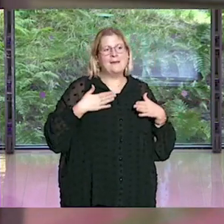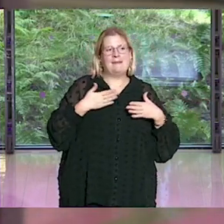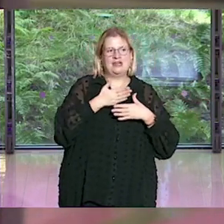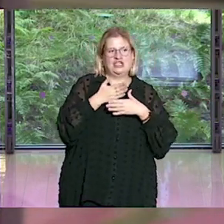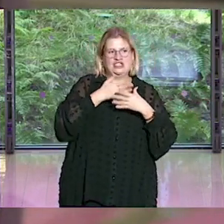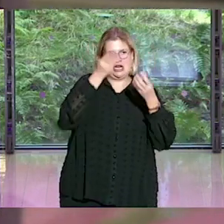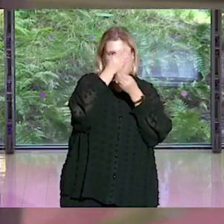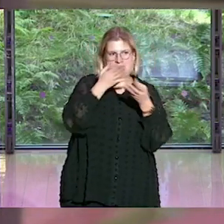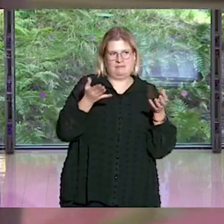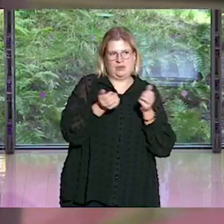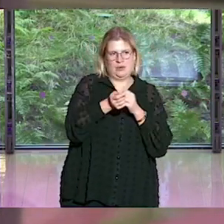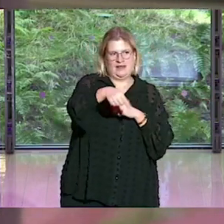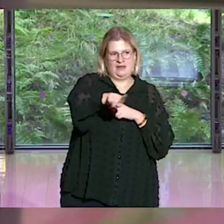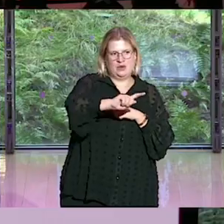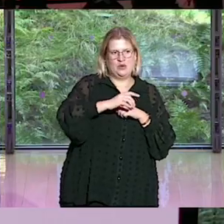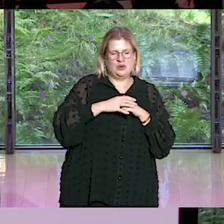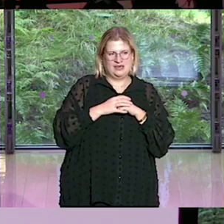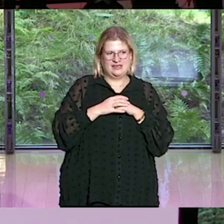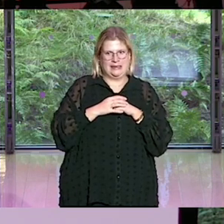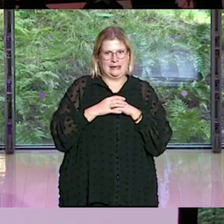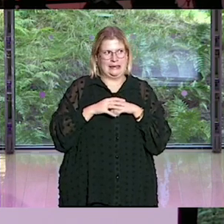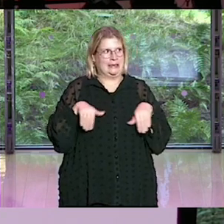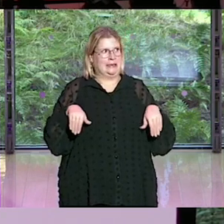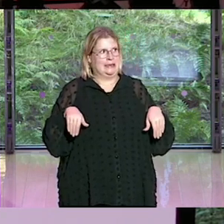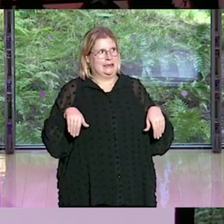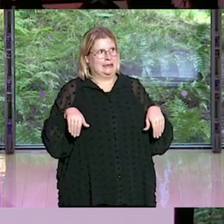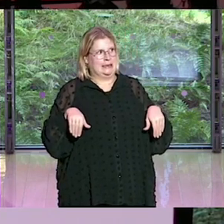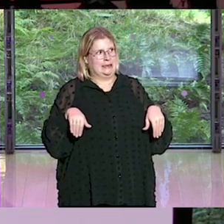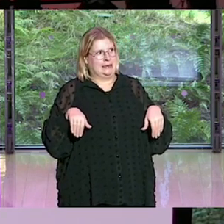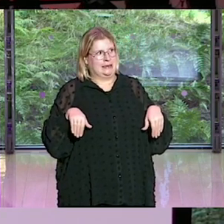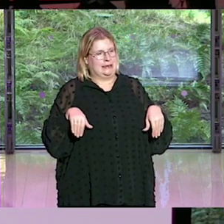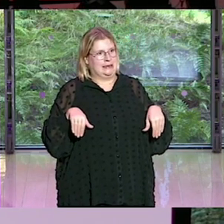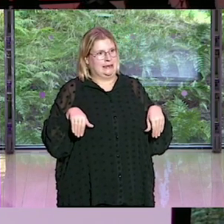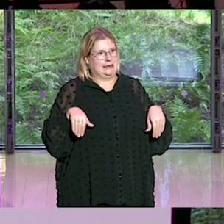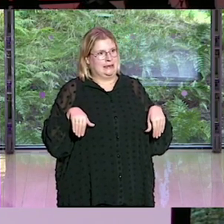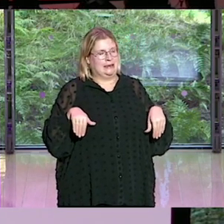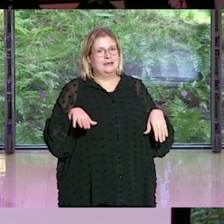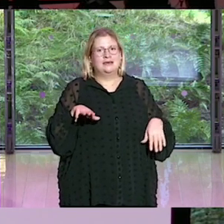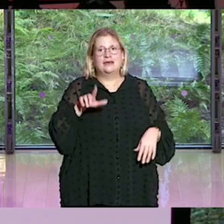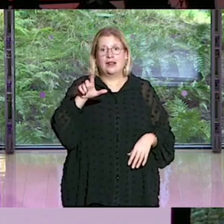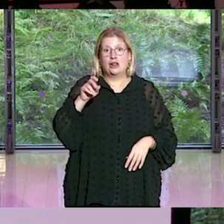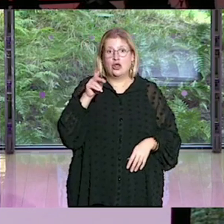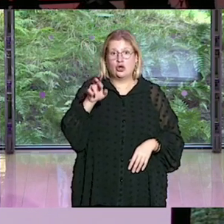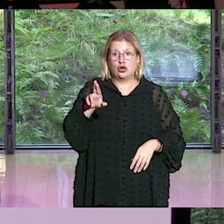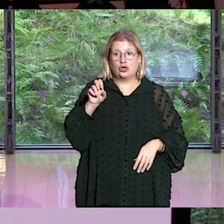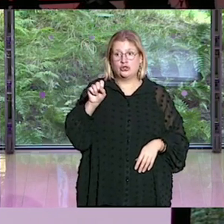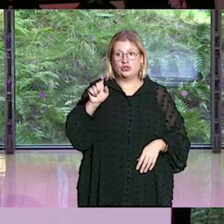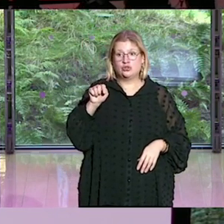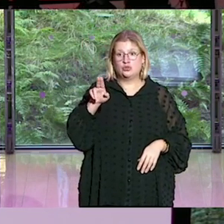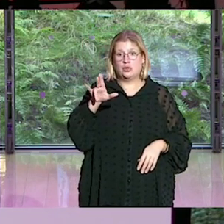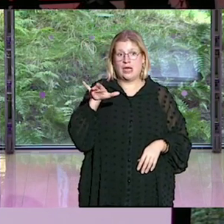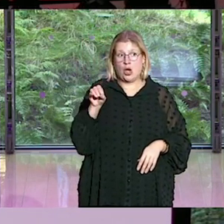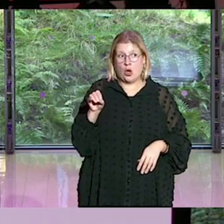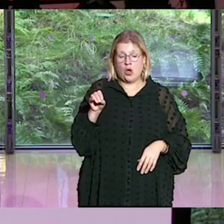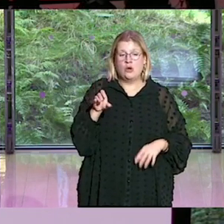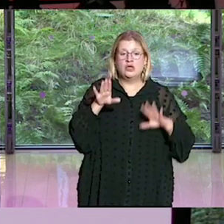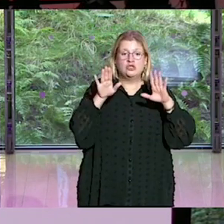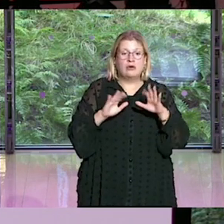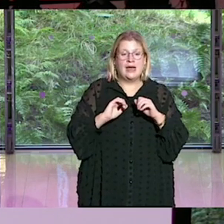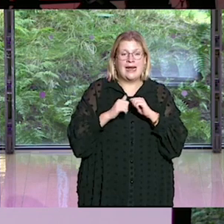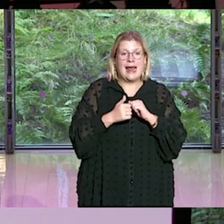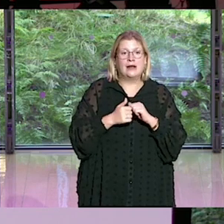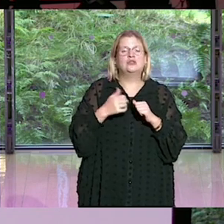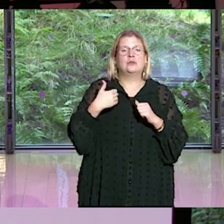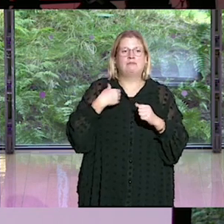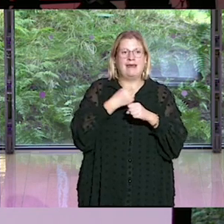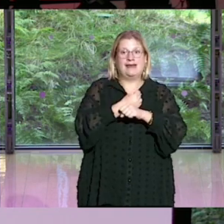share it with you. Yes, absolutely. Okay. So Looker Studio is a great way to create